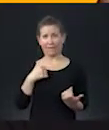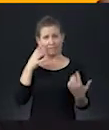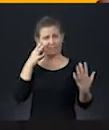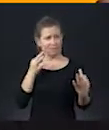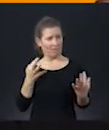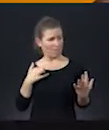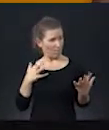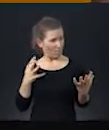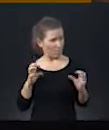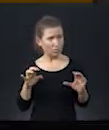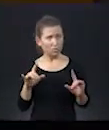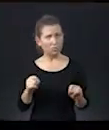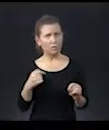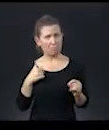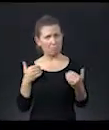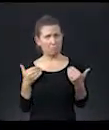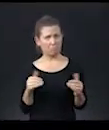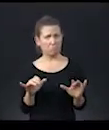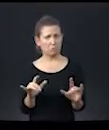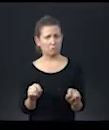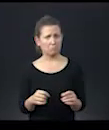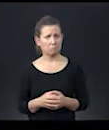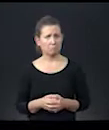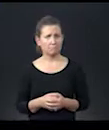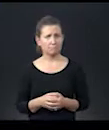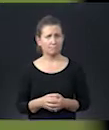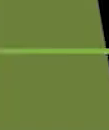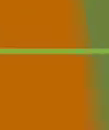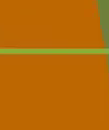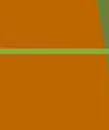it, I will do it.